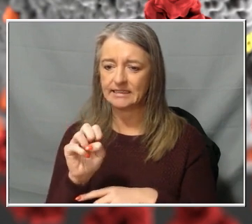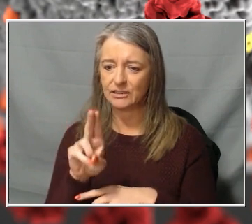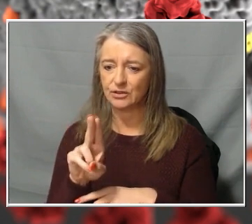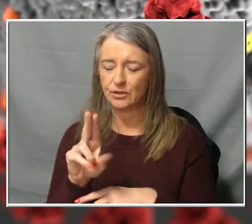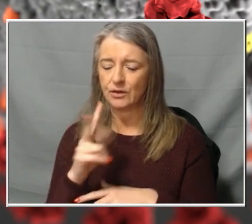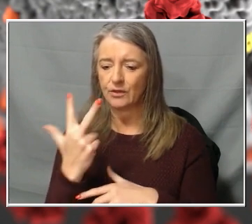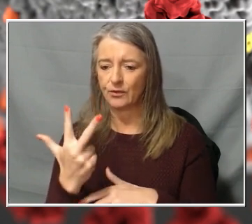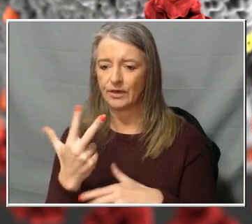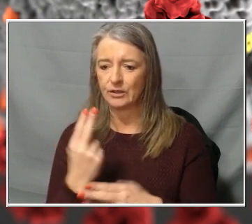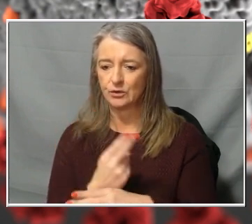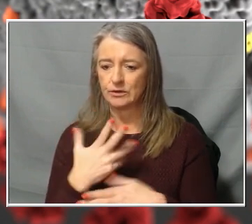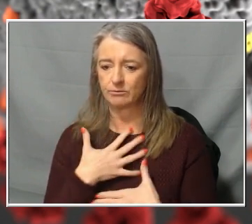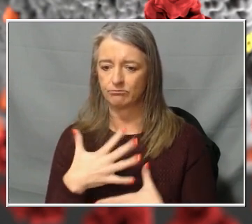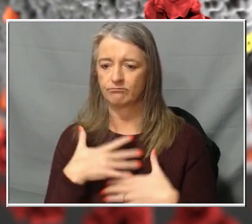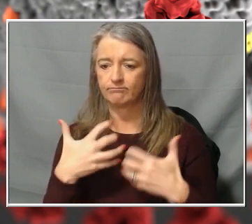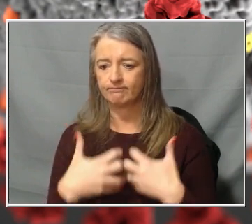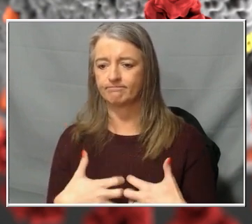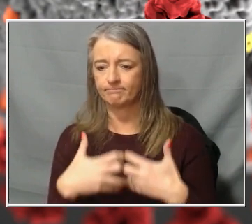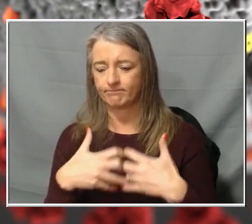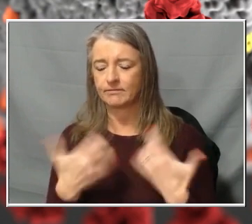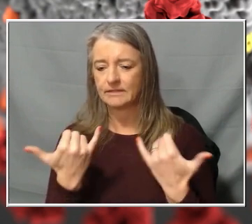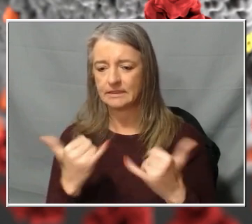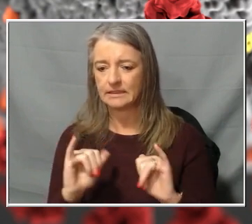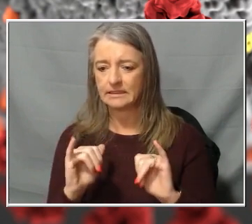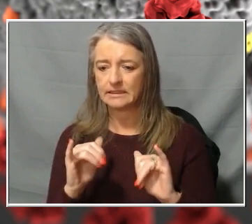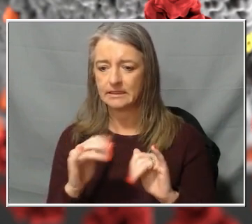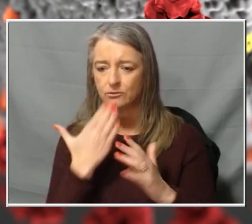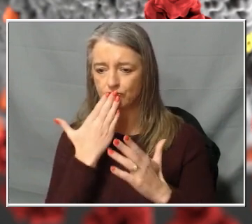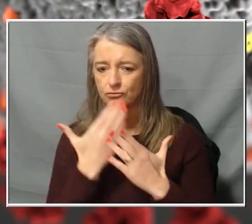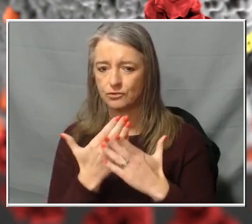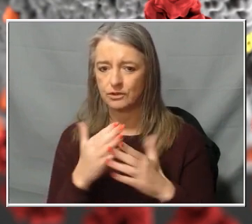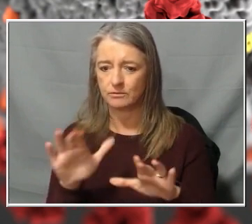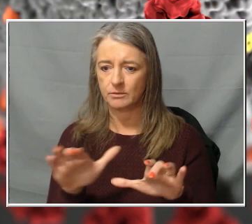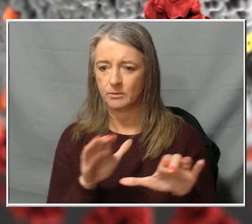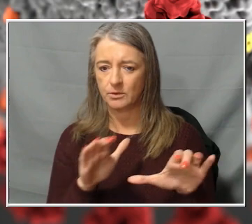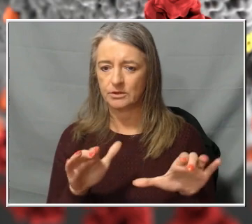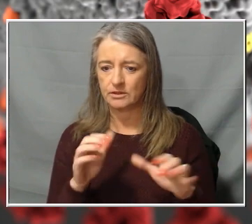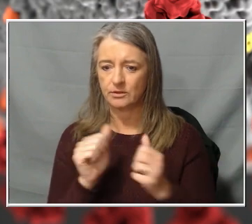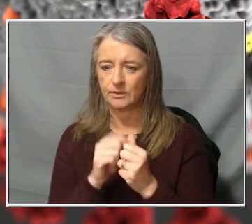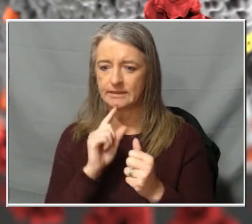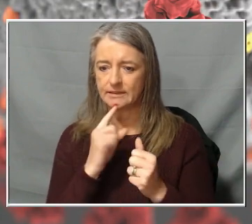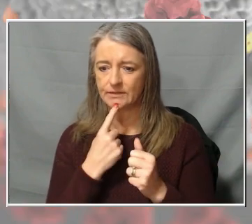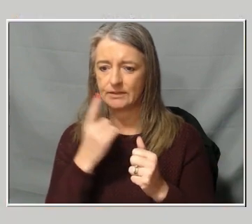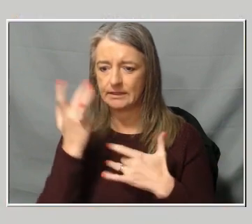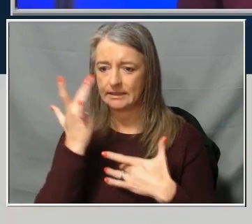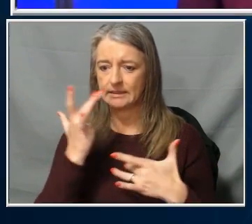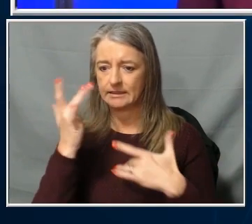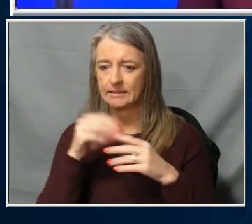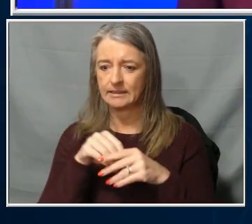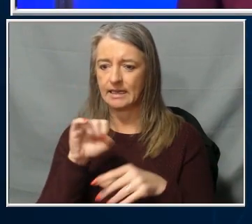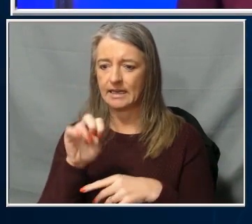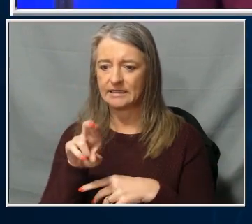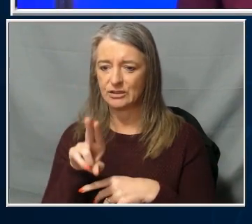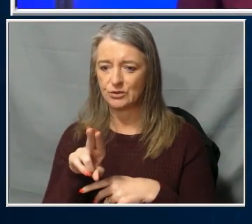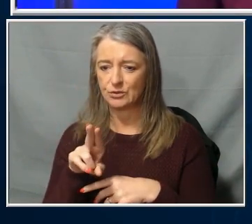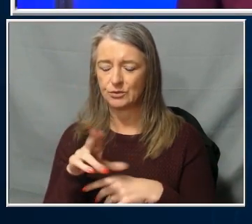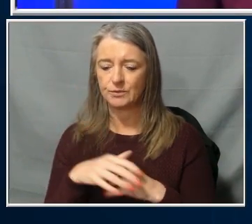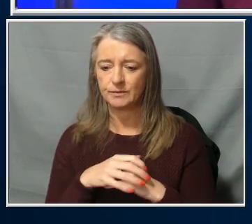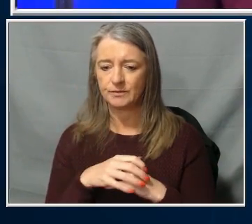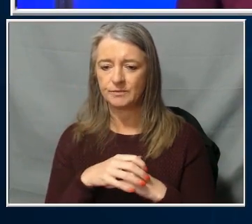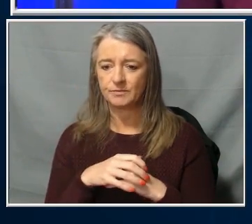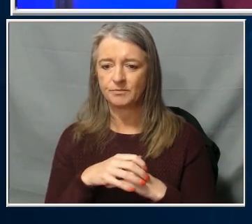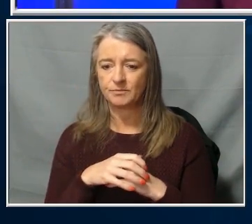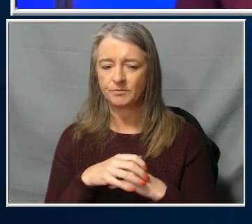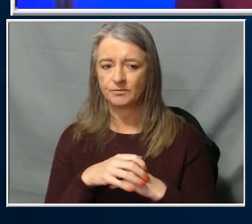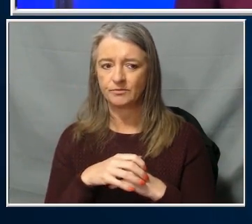ventilator. So unfortunately, still a pretty good proportion with severe illness in the ICU and on the ventilator. All right, Doc Hawk, headlines for you